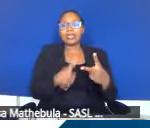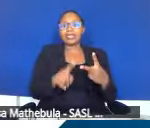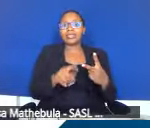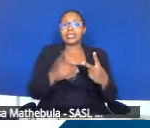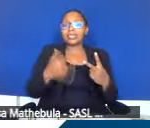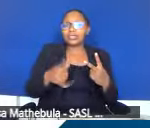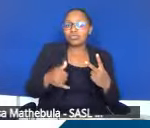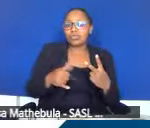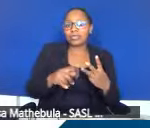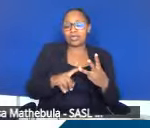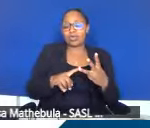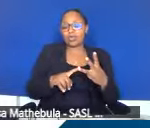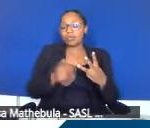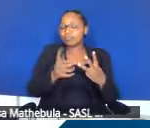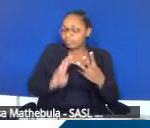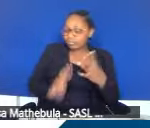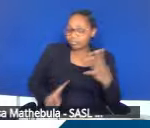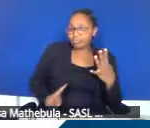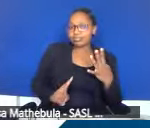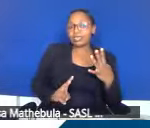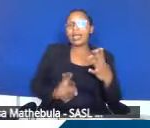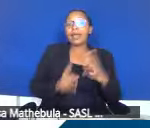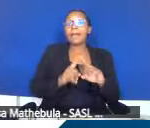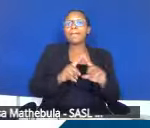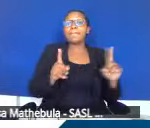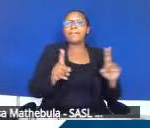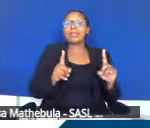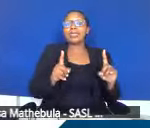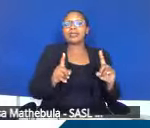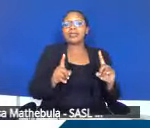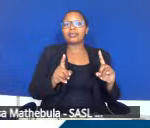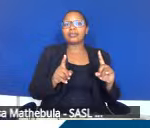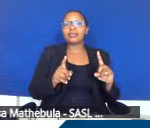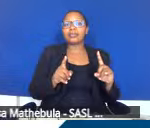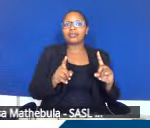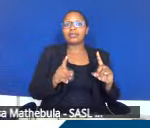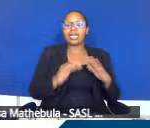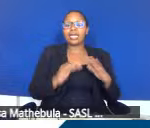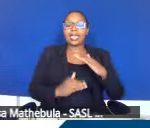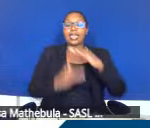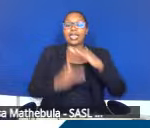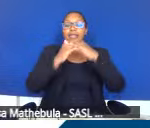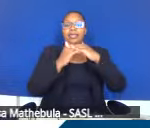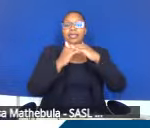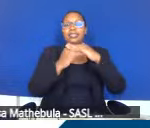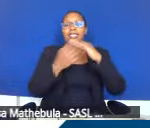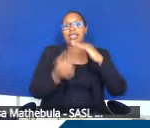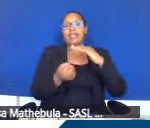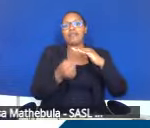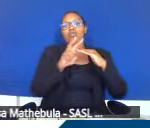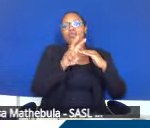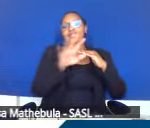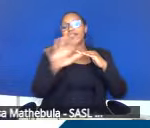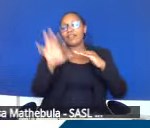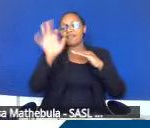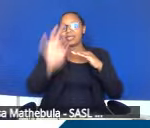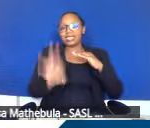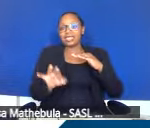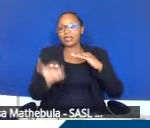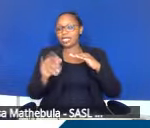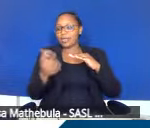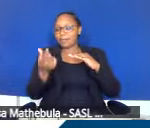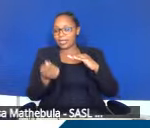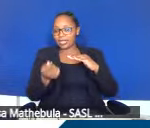that. But then obviously it will be limited to 25% of that amount which exceeds